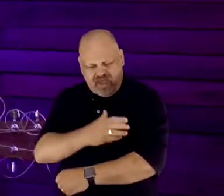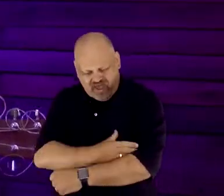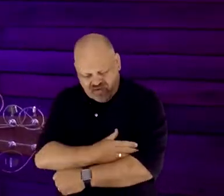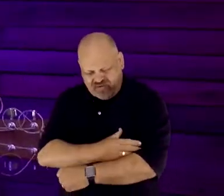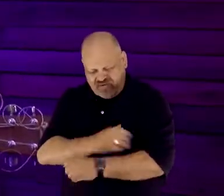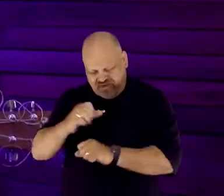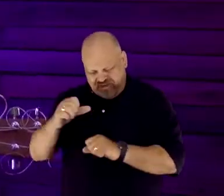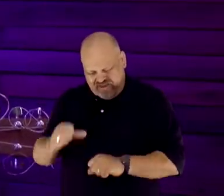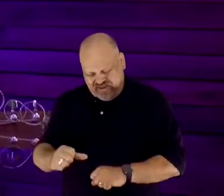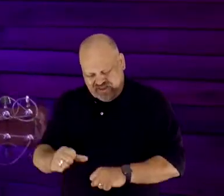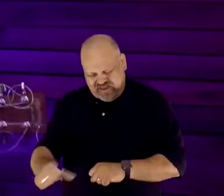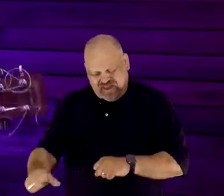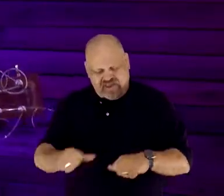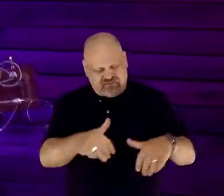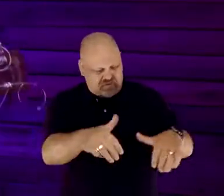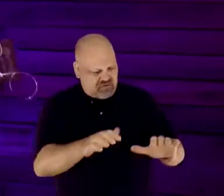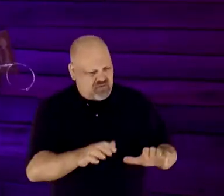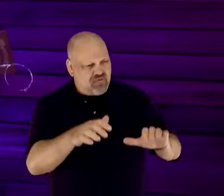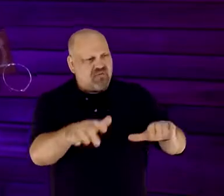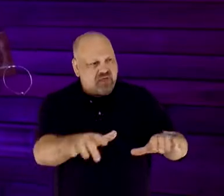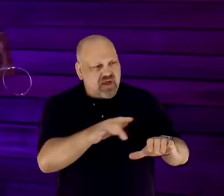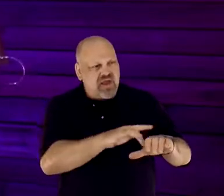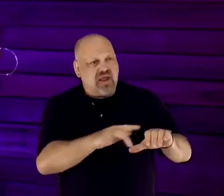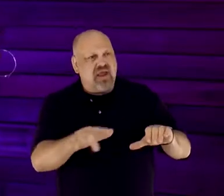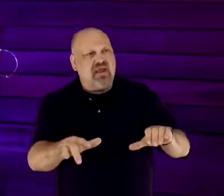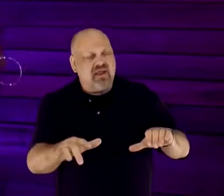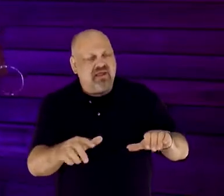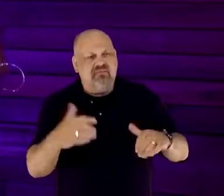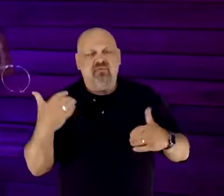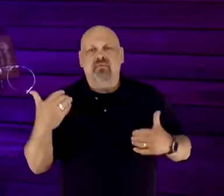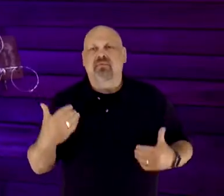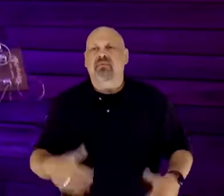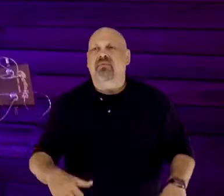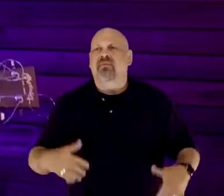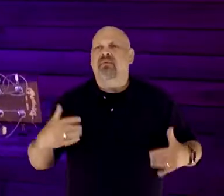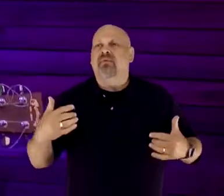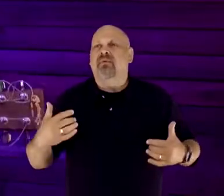Power that can empty out a grave.